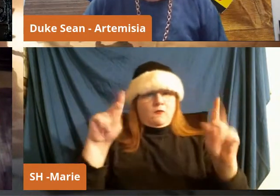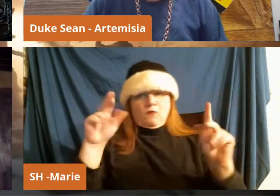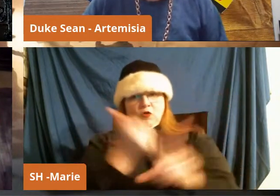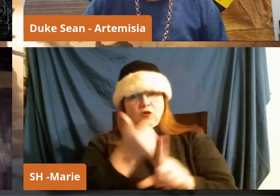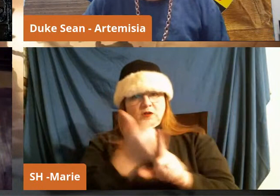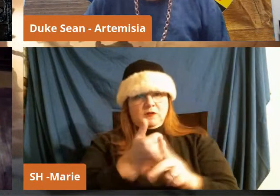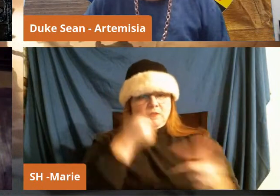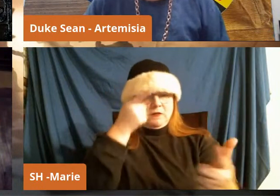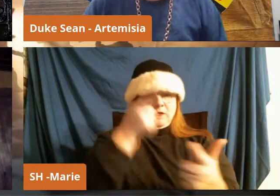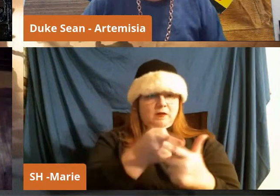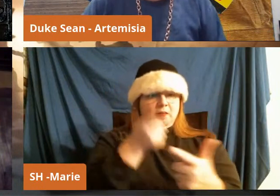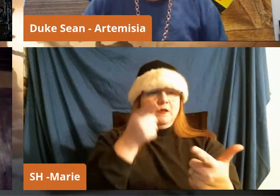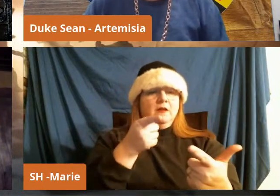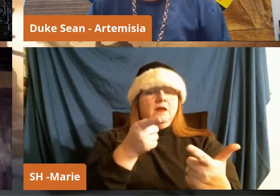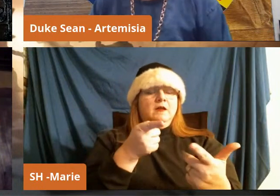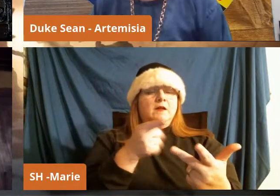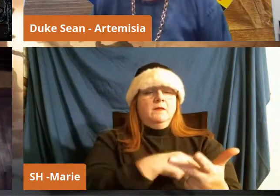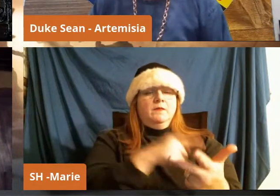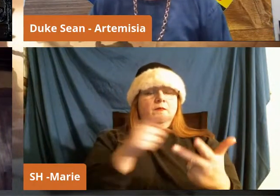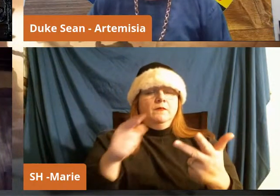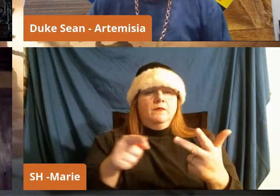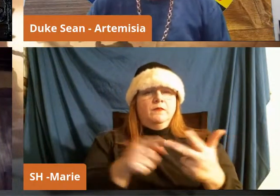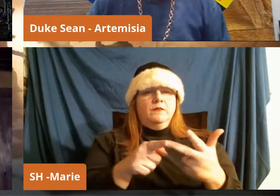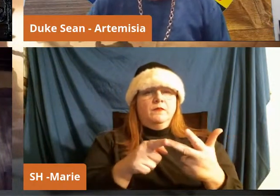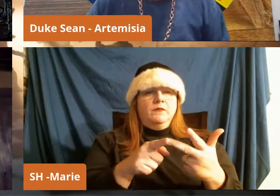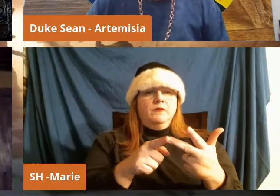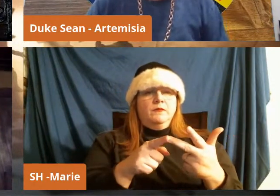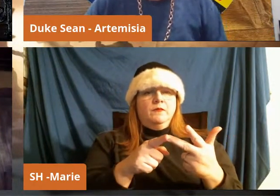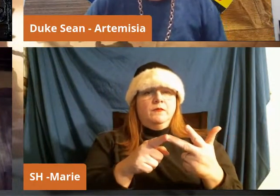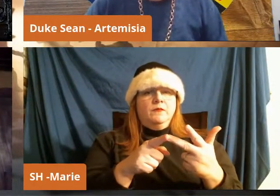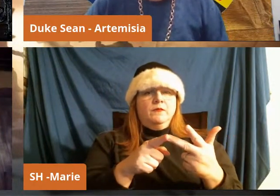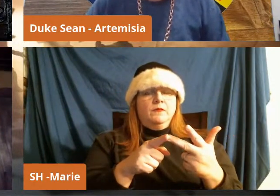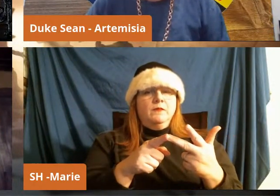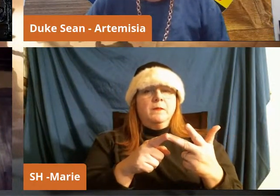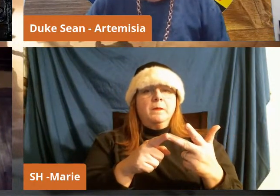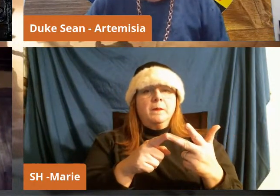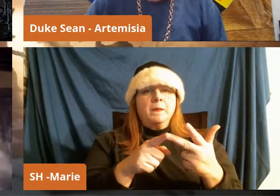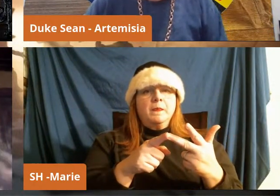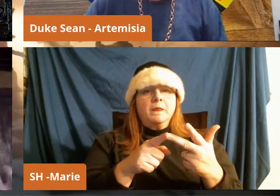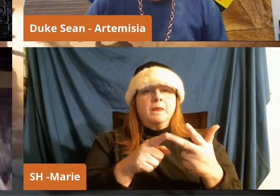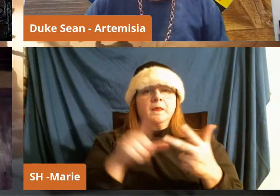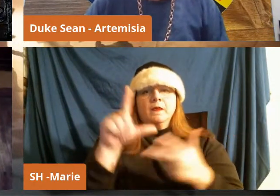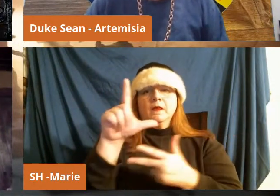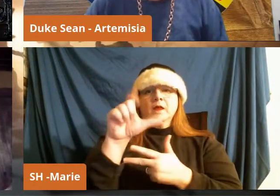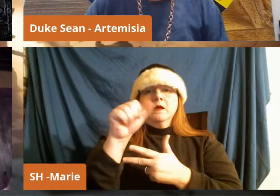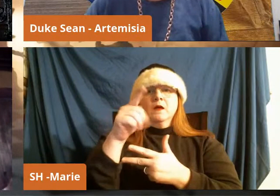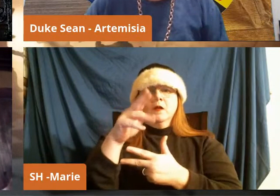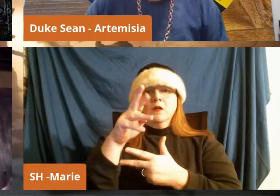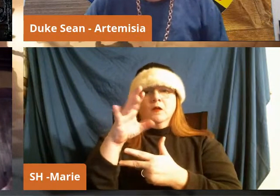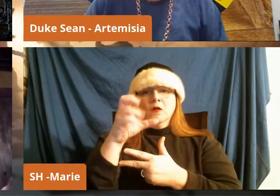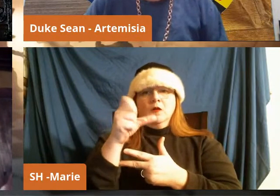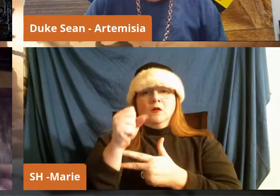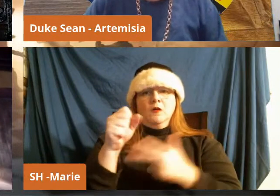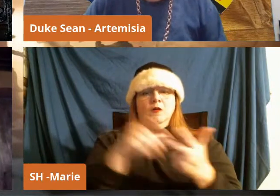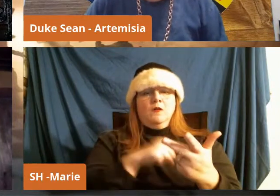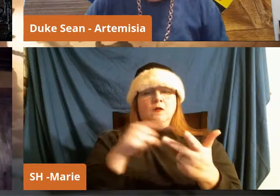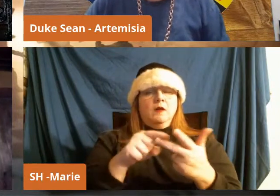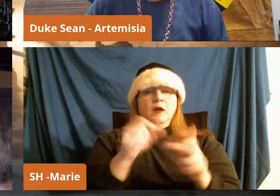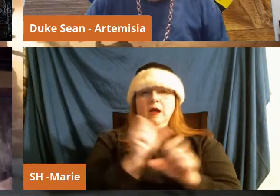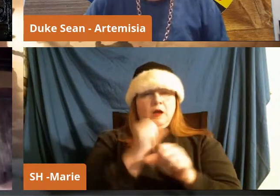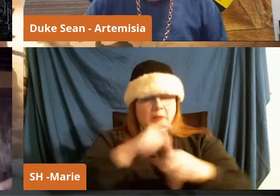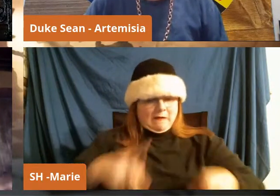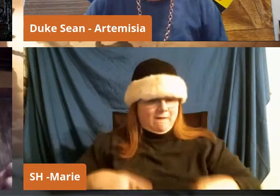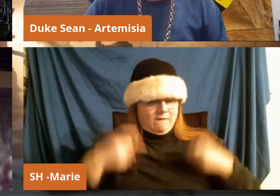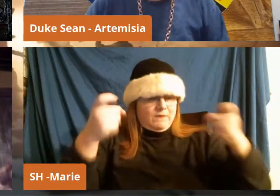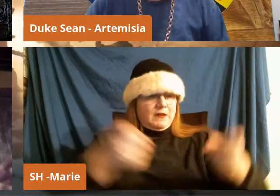to hit that in the middle somehow. And the third one would be largesse. Mm-hmm. And I don't mean physical